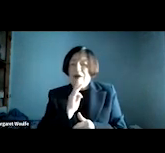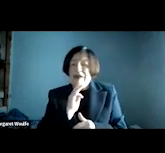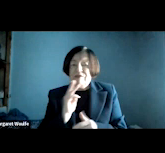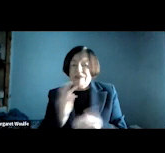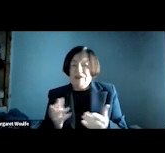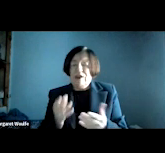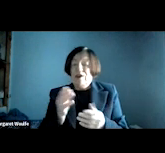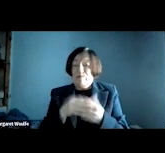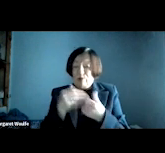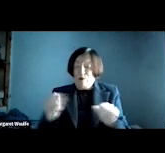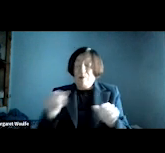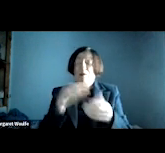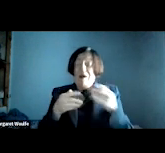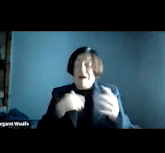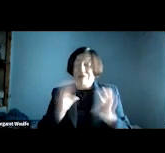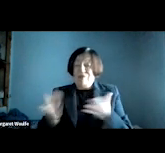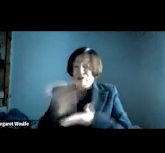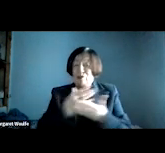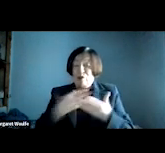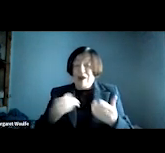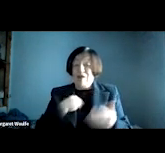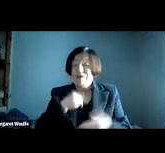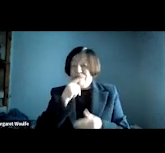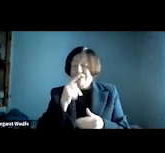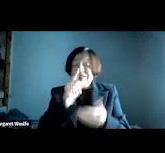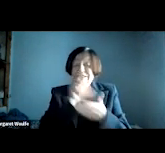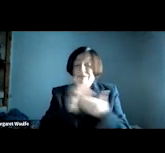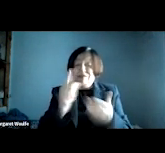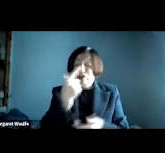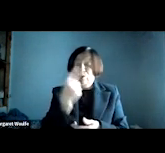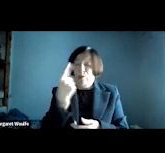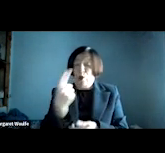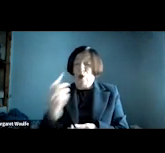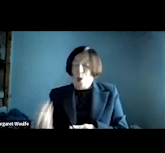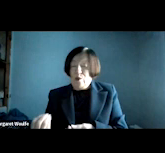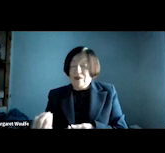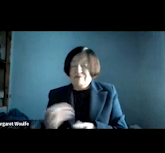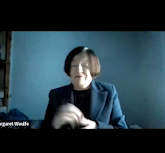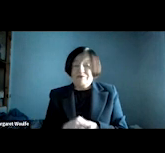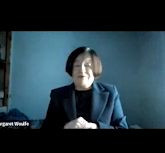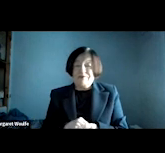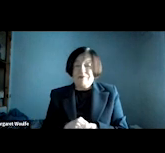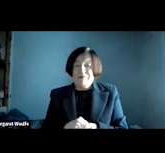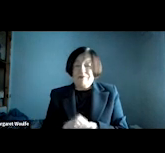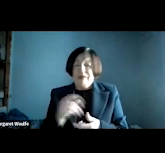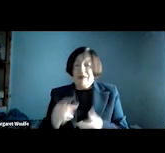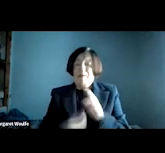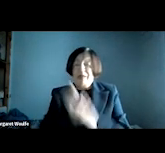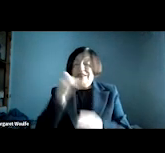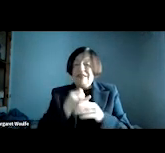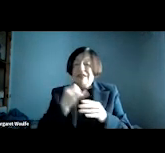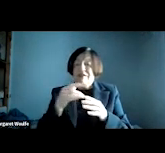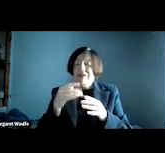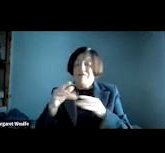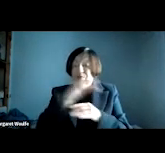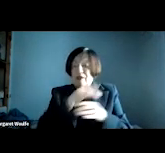the reasons that I discussed when I was talking about 17210. It's, of course, aimed at built environment design